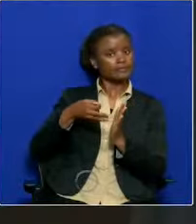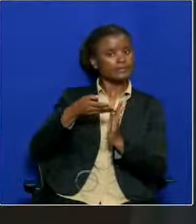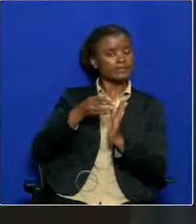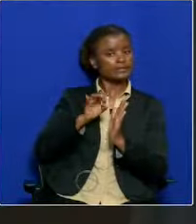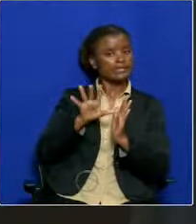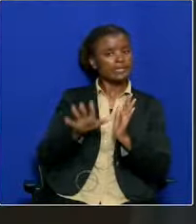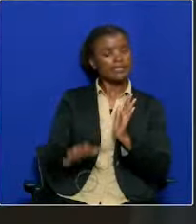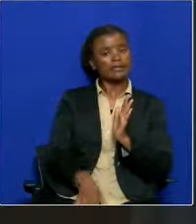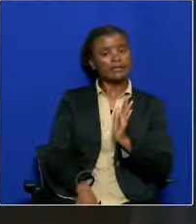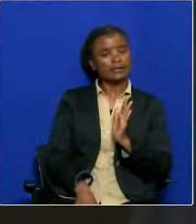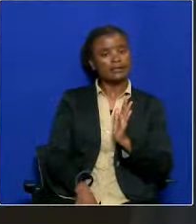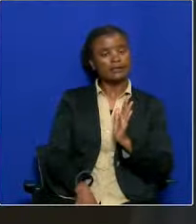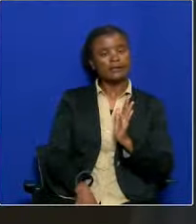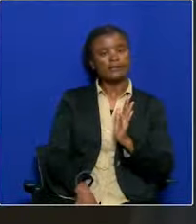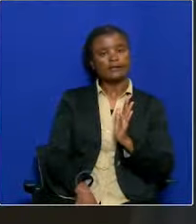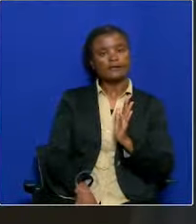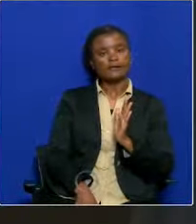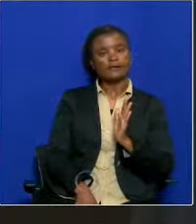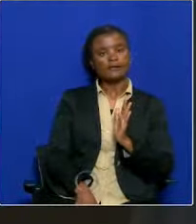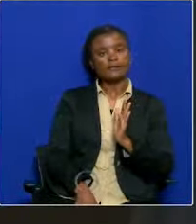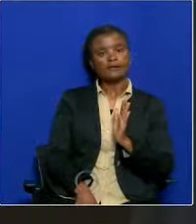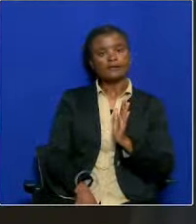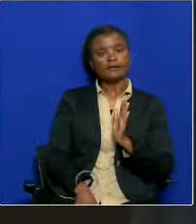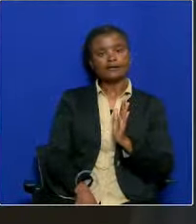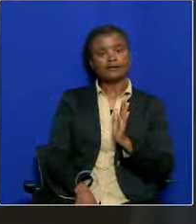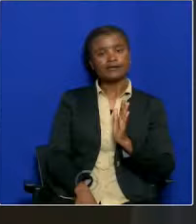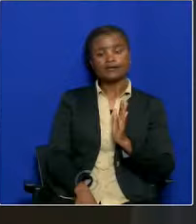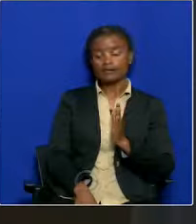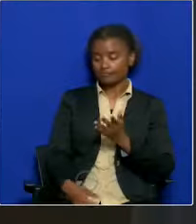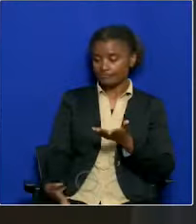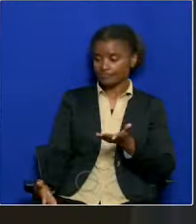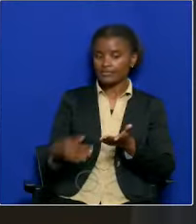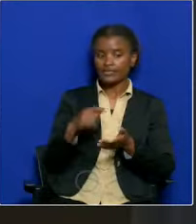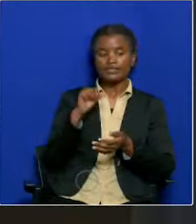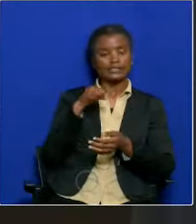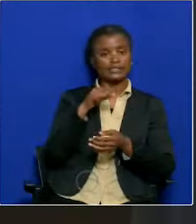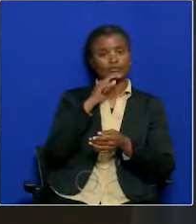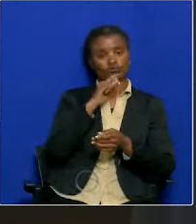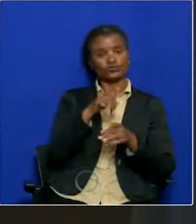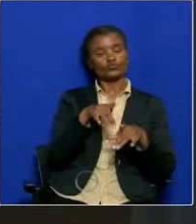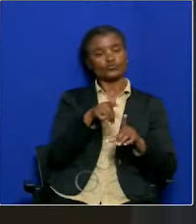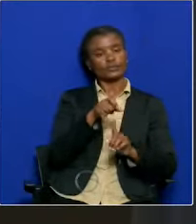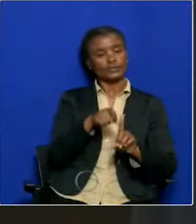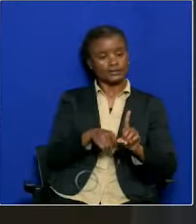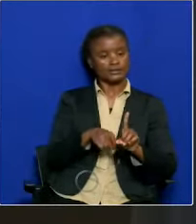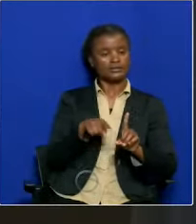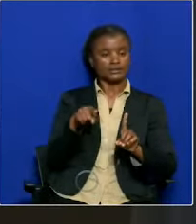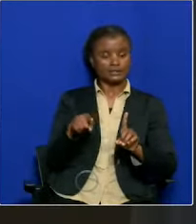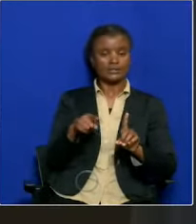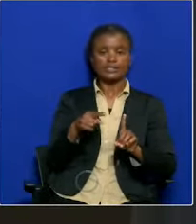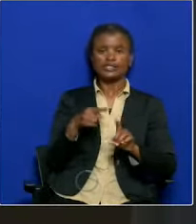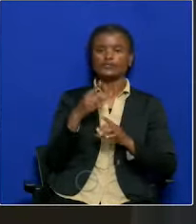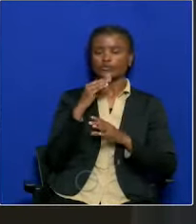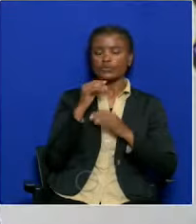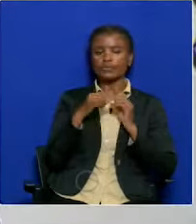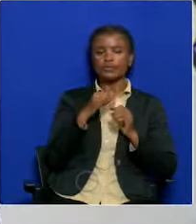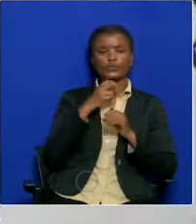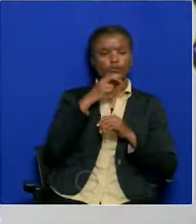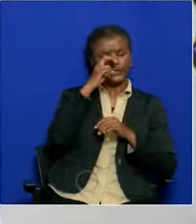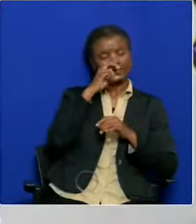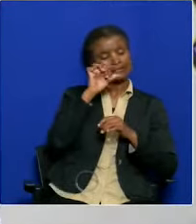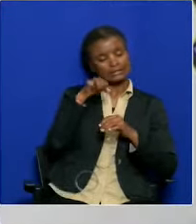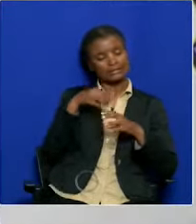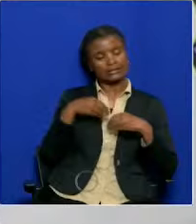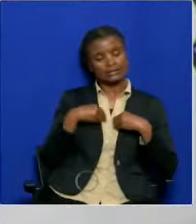Yeah, even if the chair didn't say that we were talking about profiling, I take it, yes. Yeah. Yeah. And the Chair's